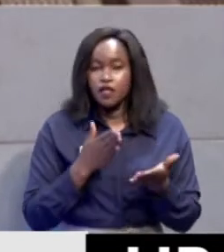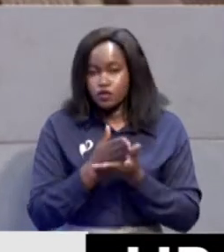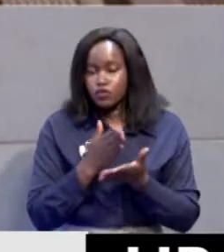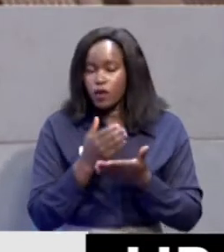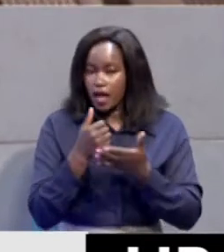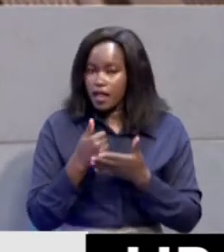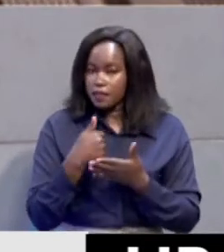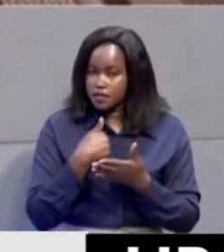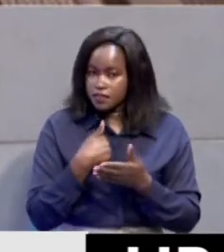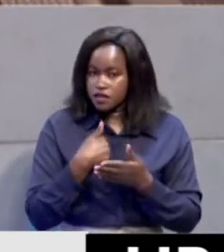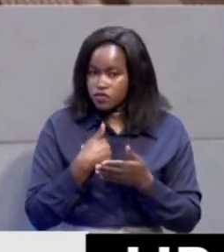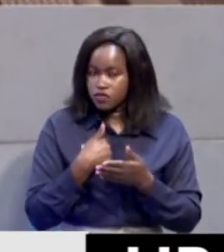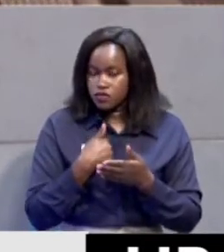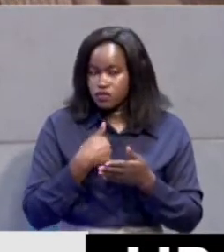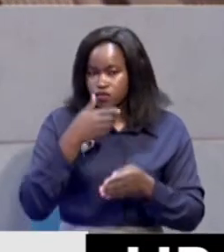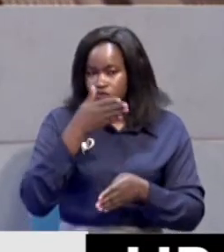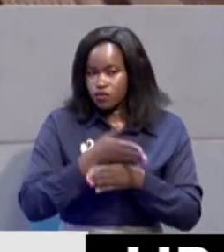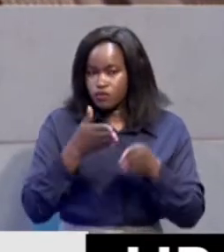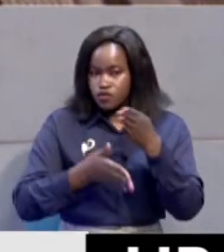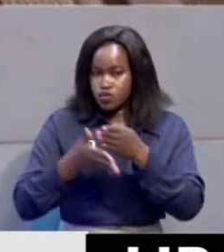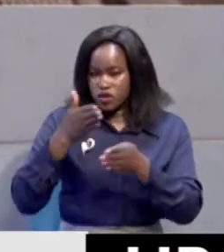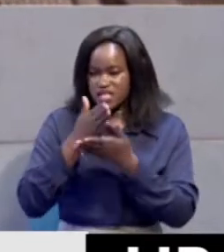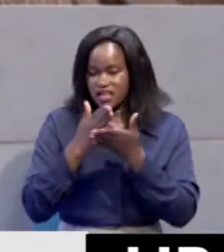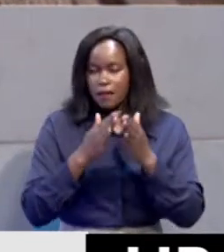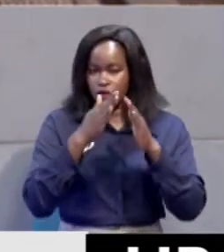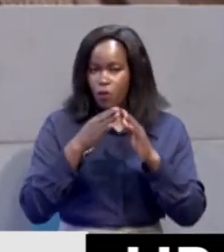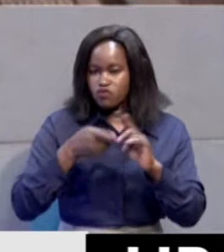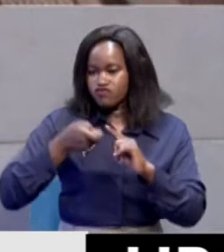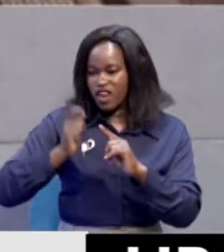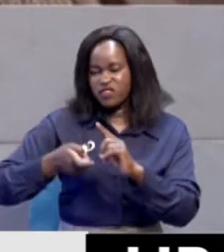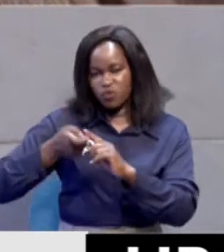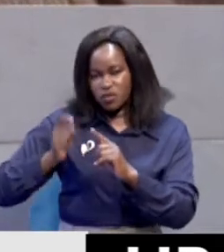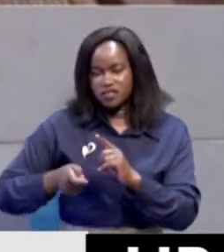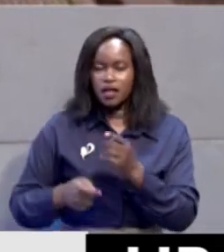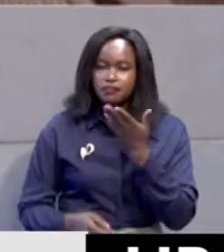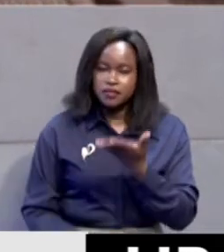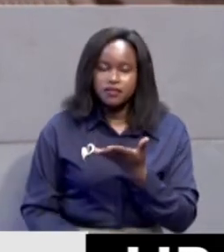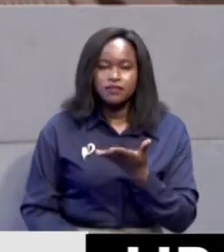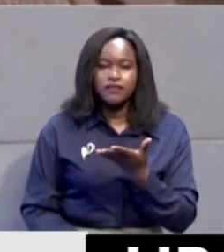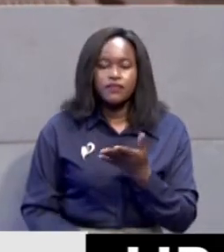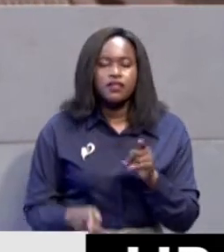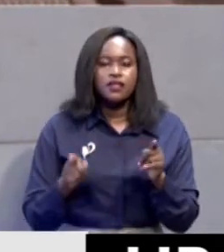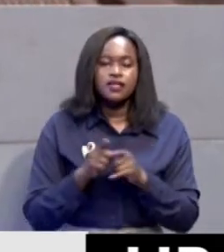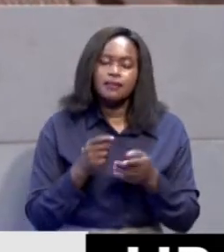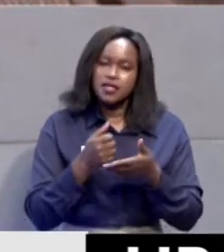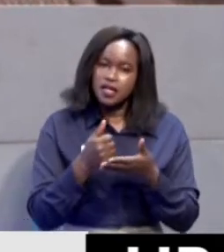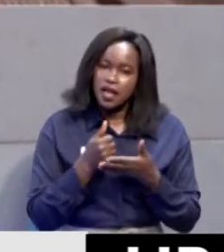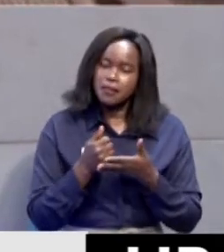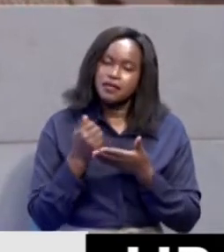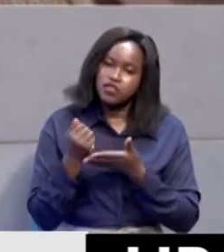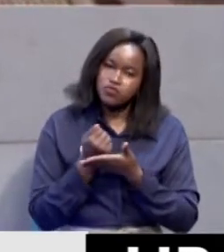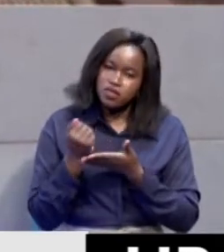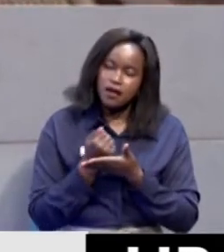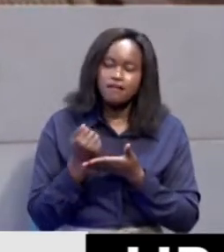to construct some rentals around the area. That is helping the society all